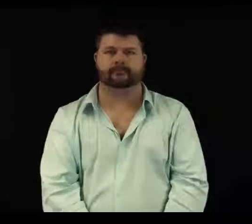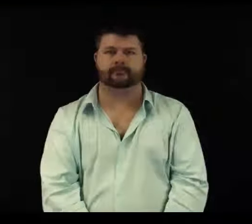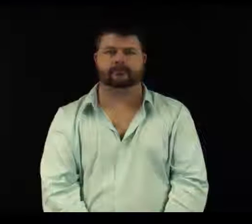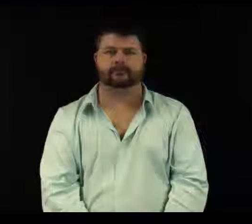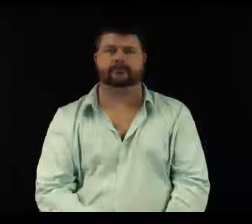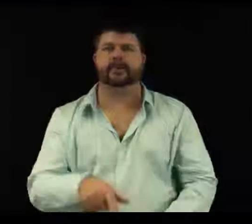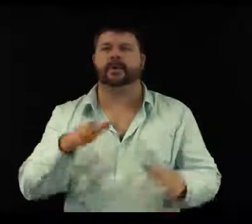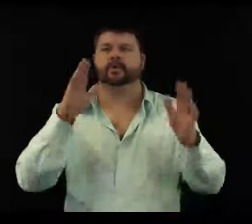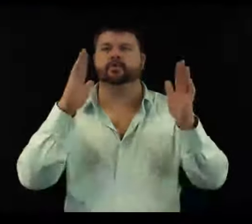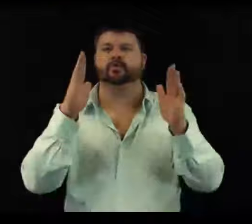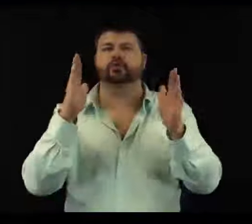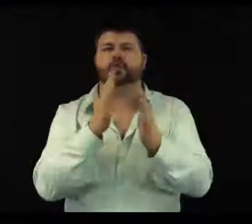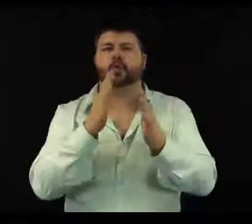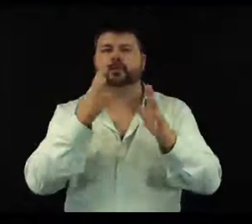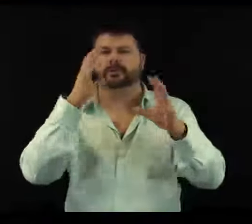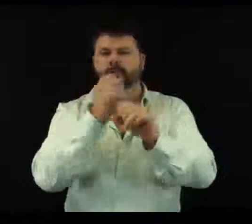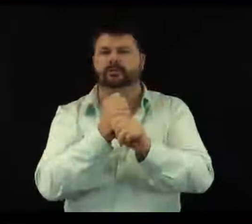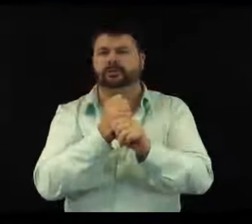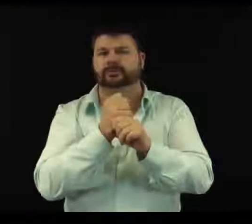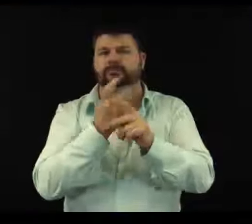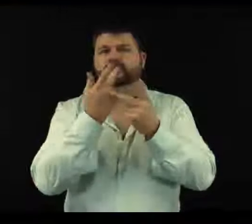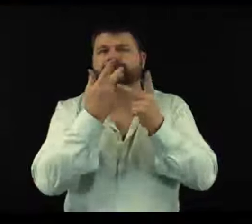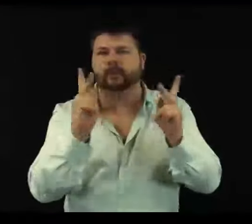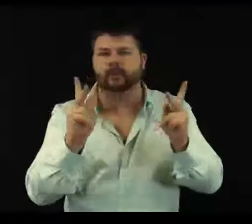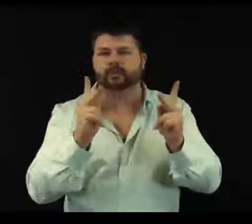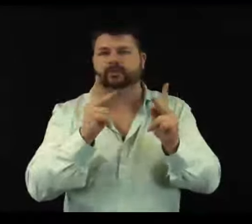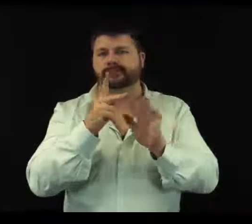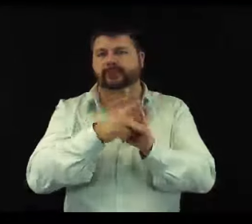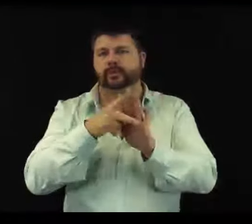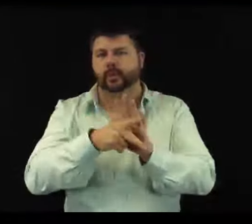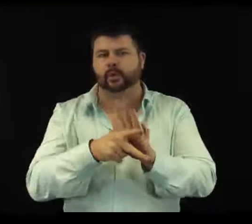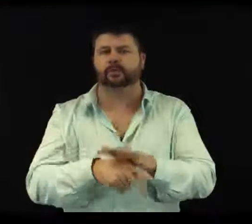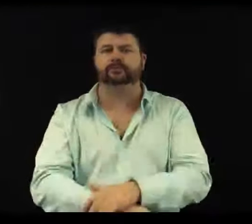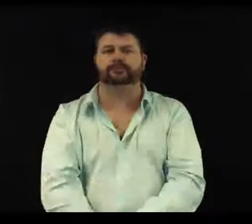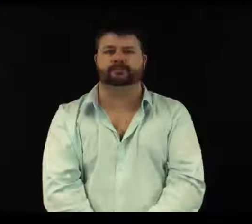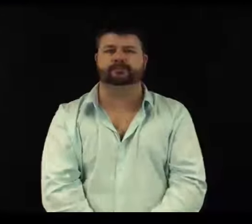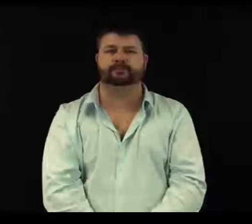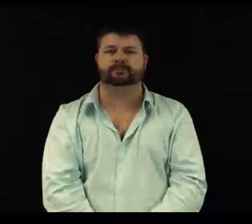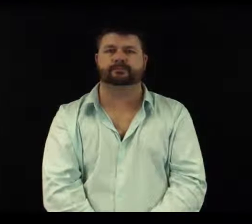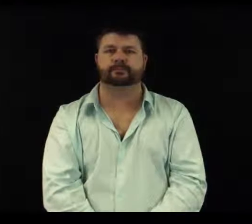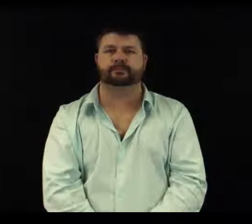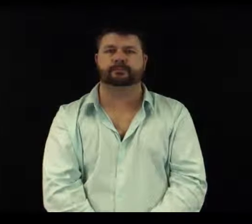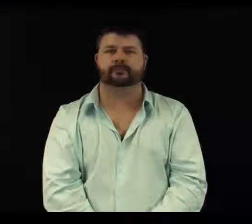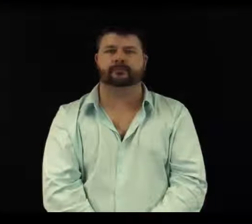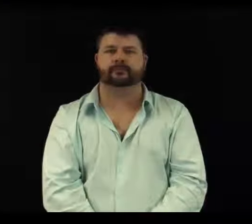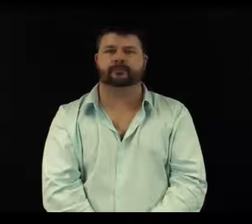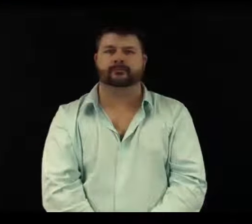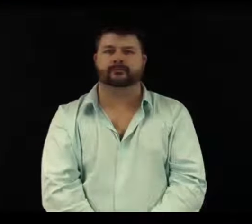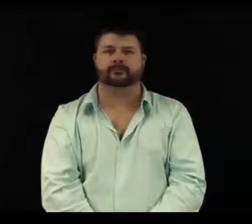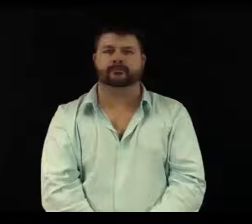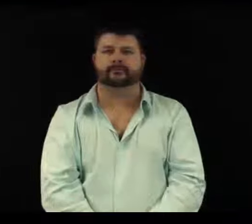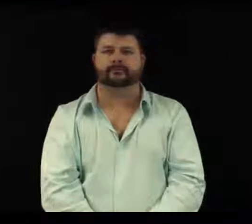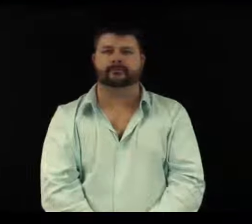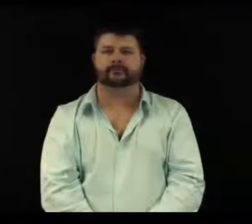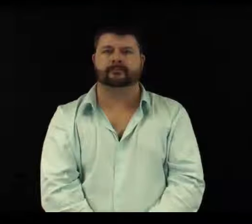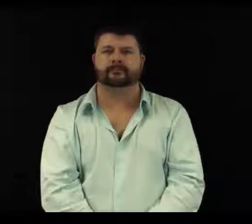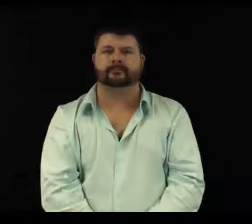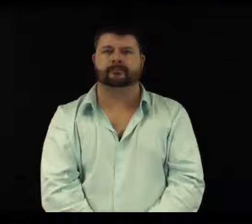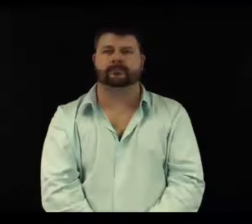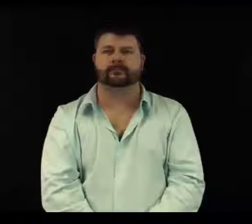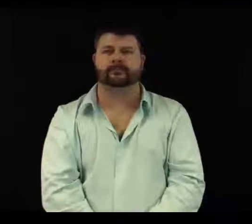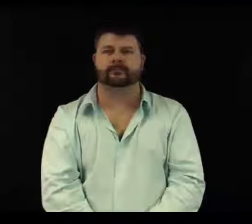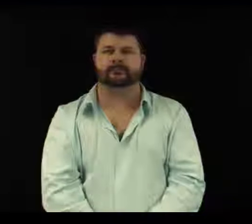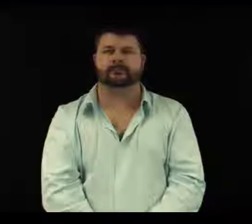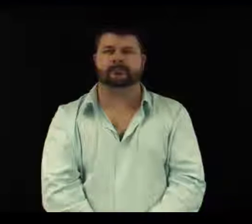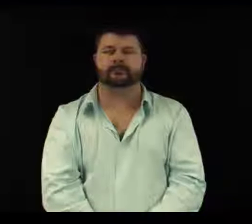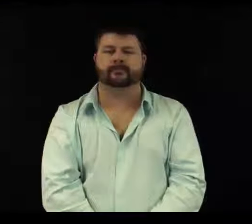the HD and SD buttons. You can use the video controls to pause the preview, rewind it, or tap and drag along the